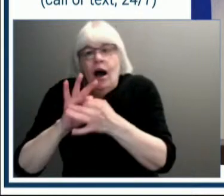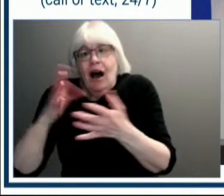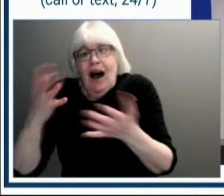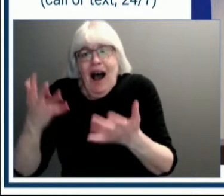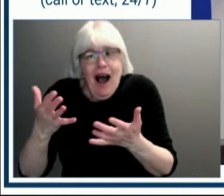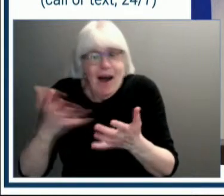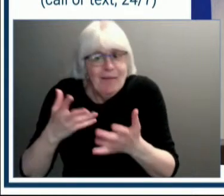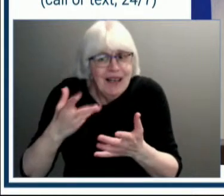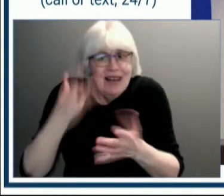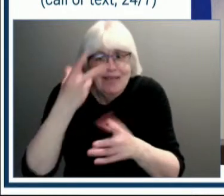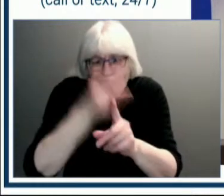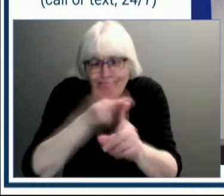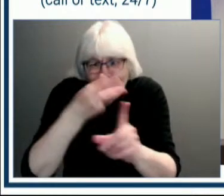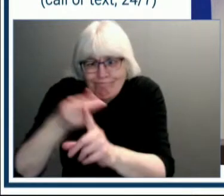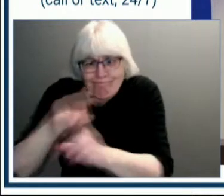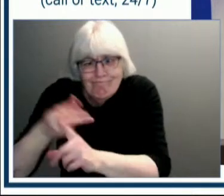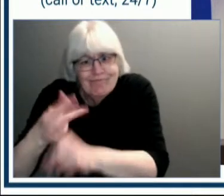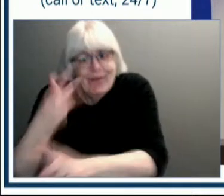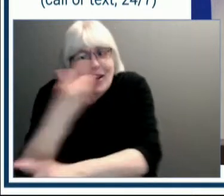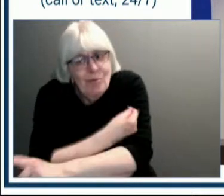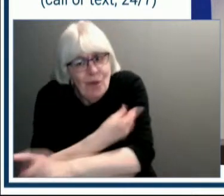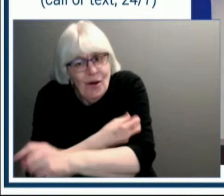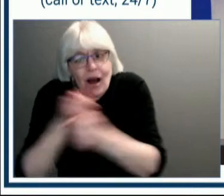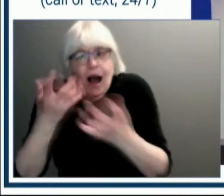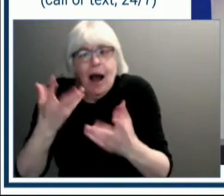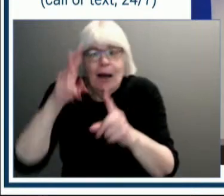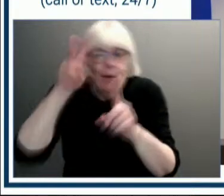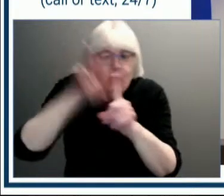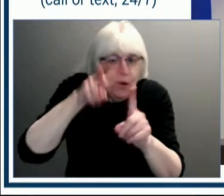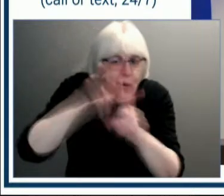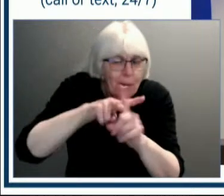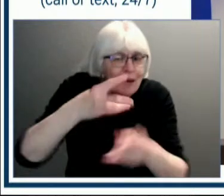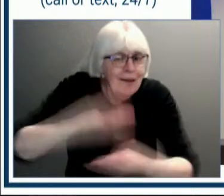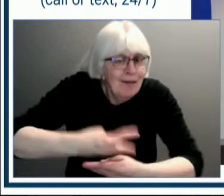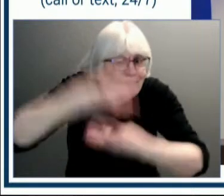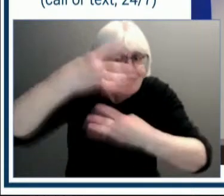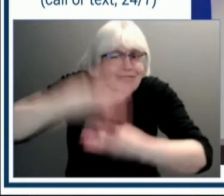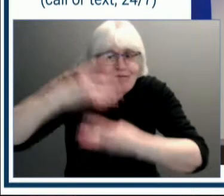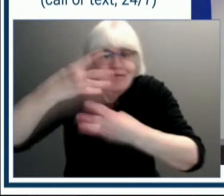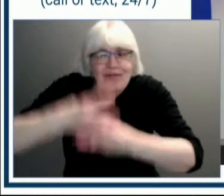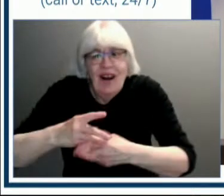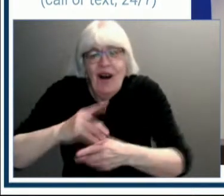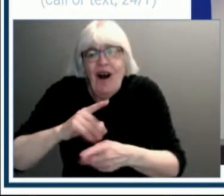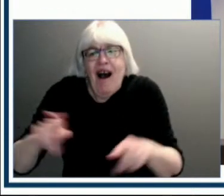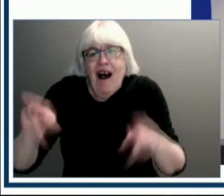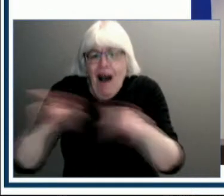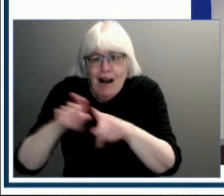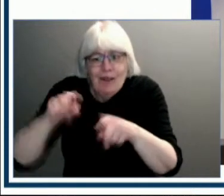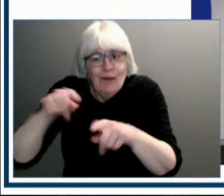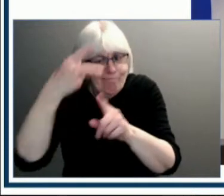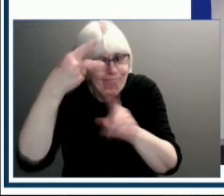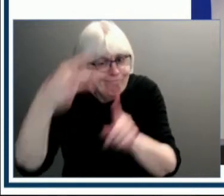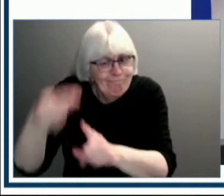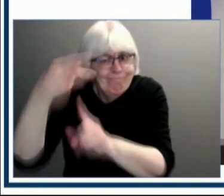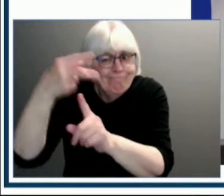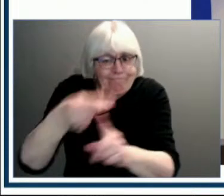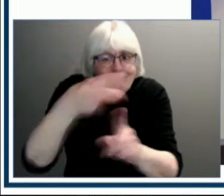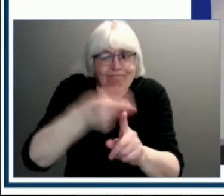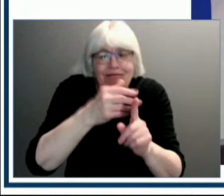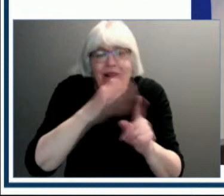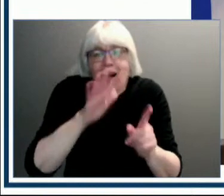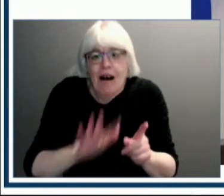to the system. They did all this while continuing to add shots to arms across the province. And none of these are